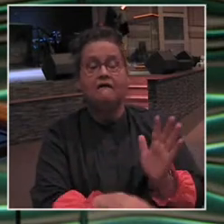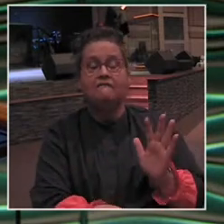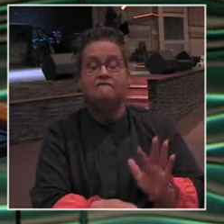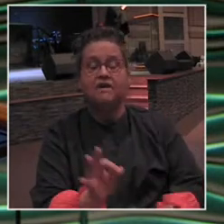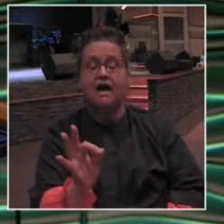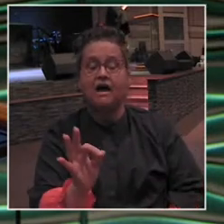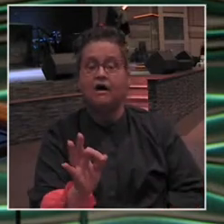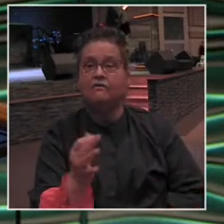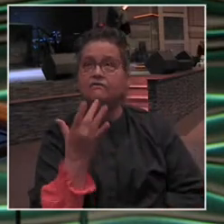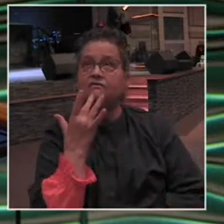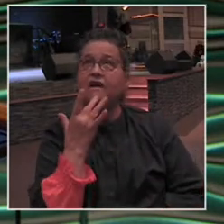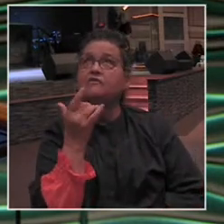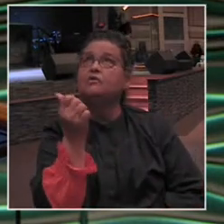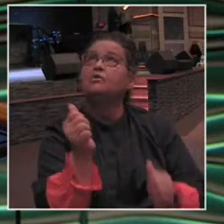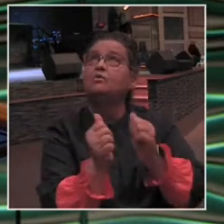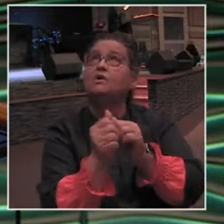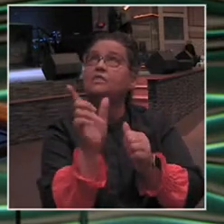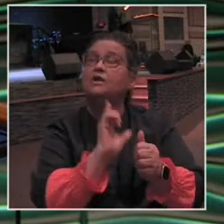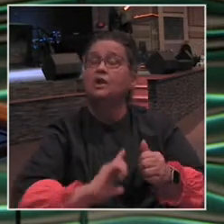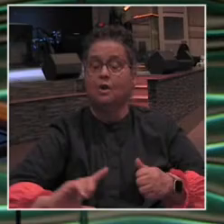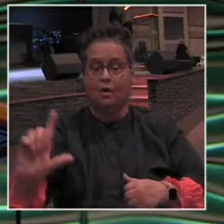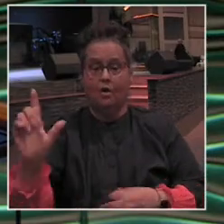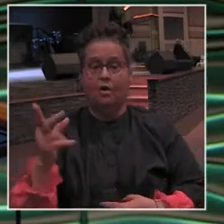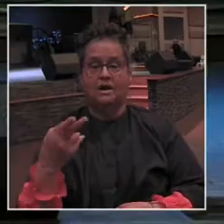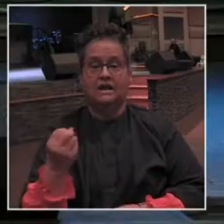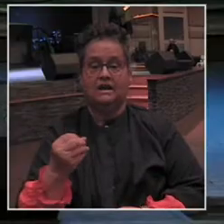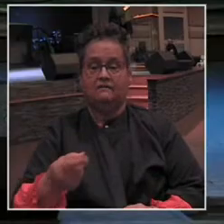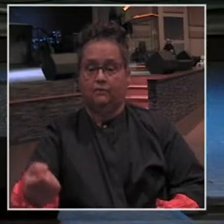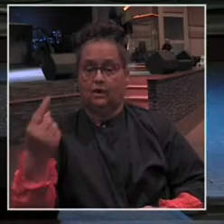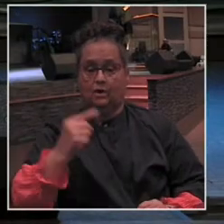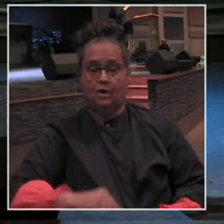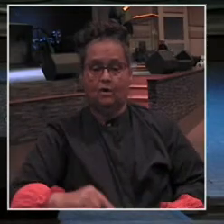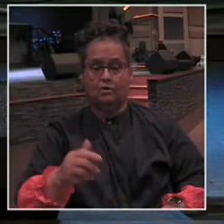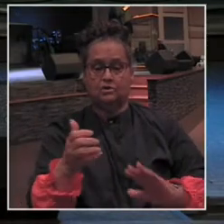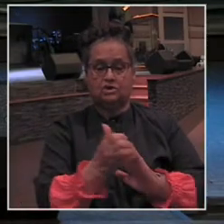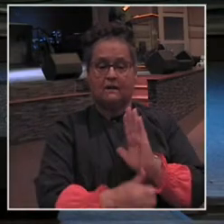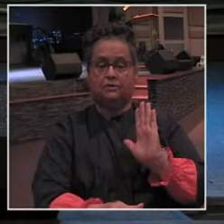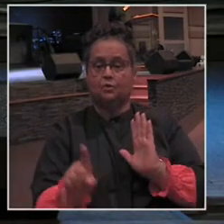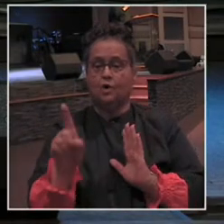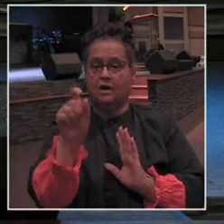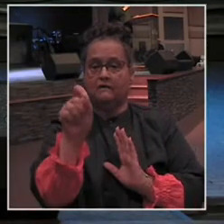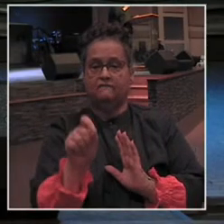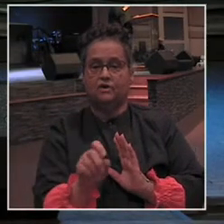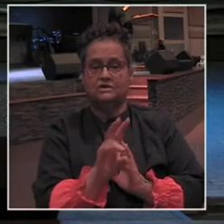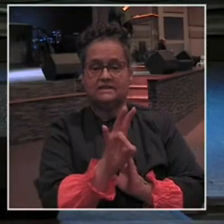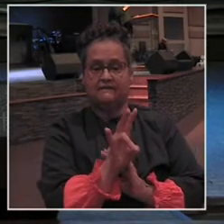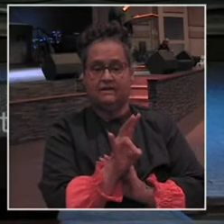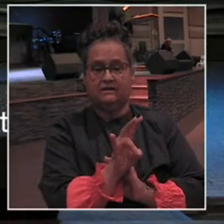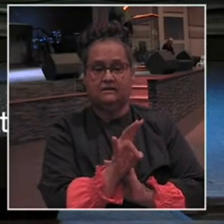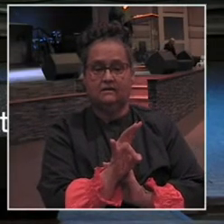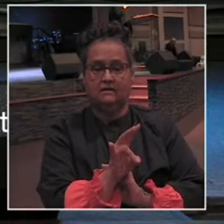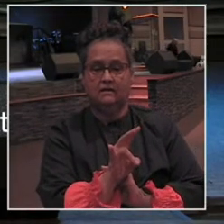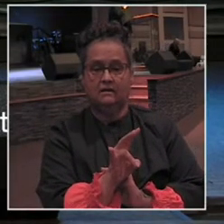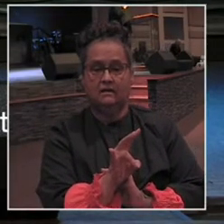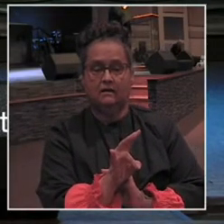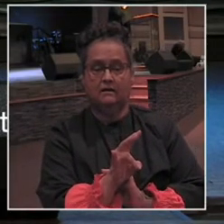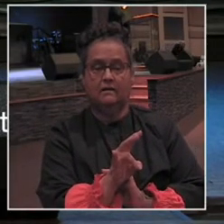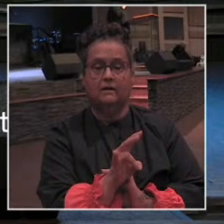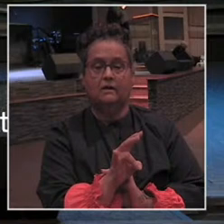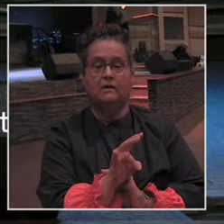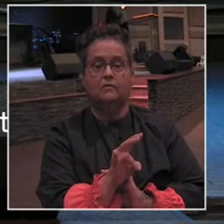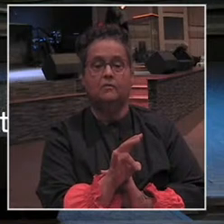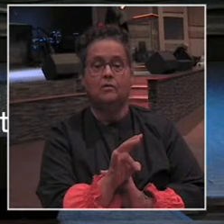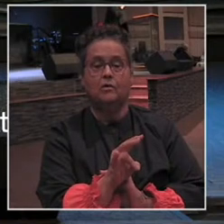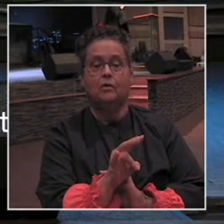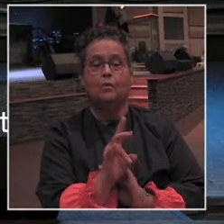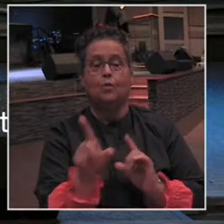favor with the Lord." And then even if we skip to chapter 1, verse 7, I know I'm skipping ahead, but if you could put that up there for